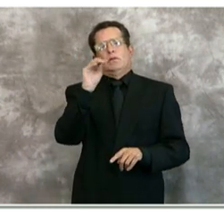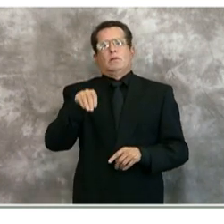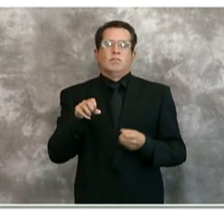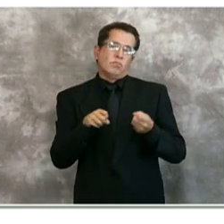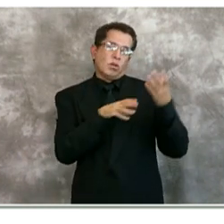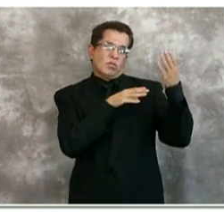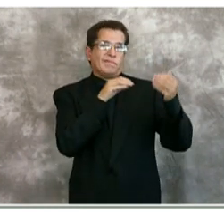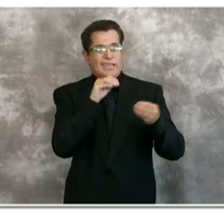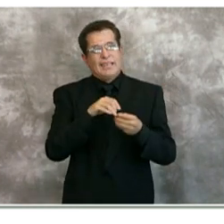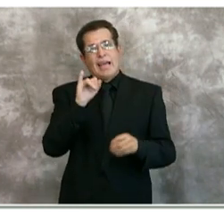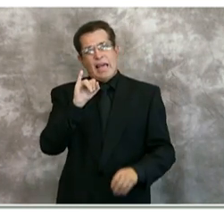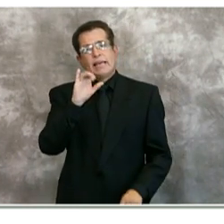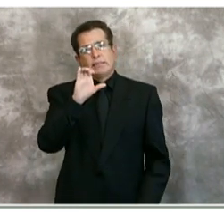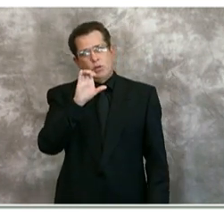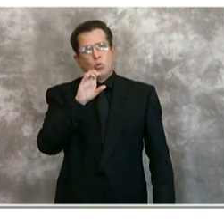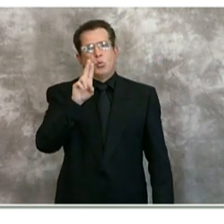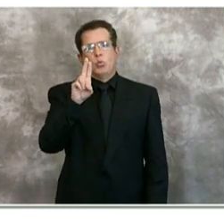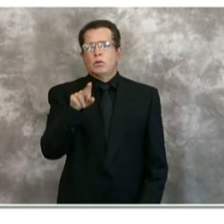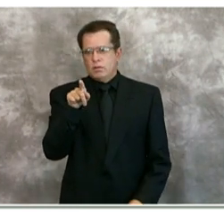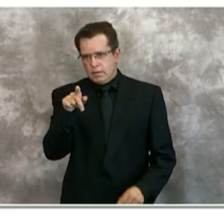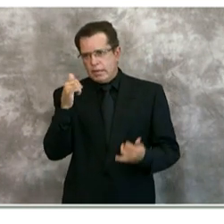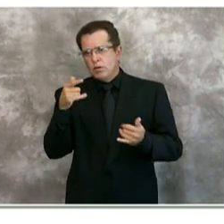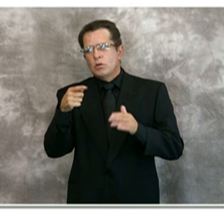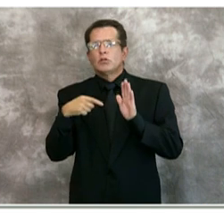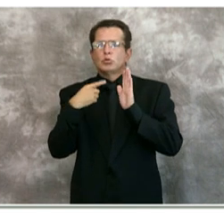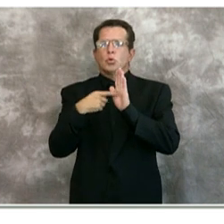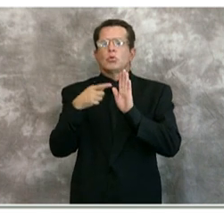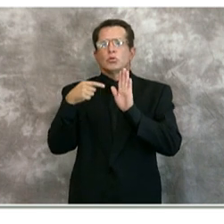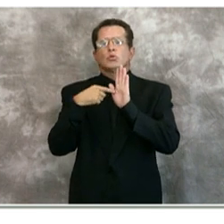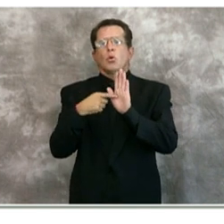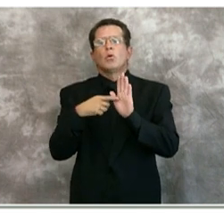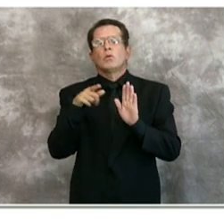this reviews COVID-19 demographics related to